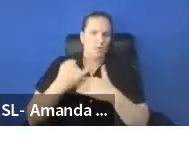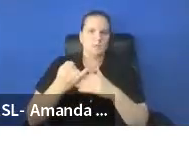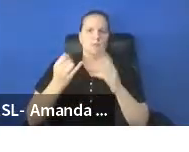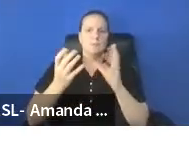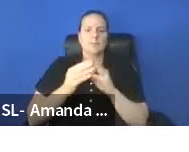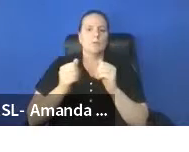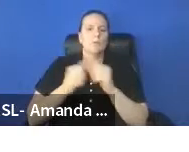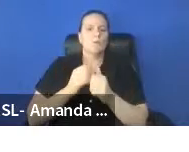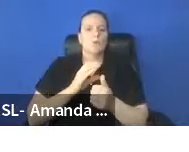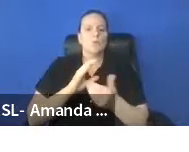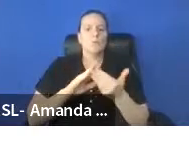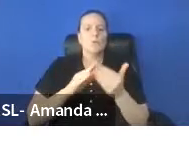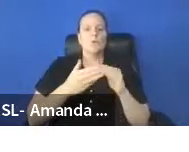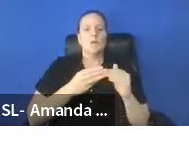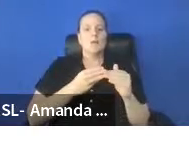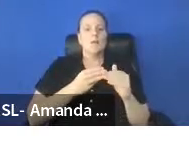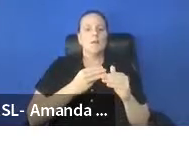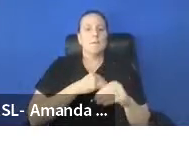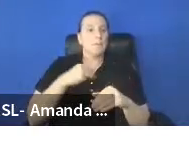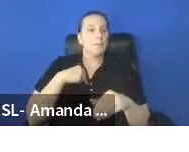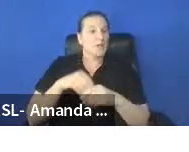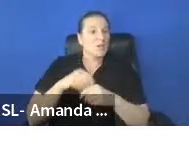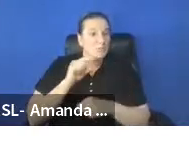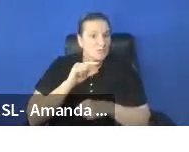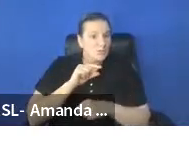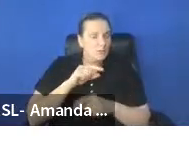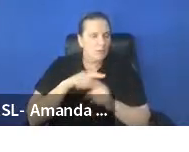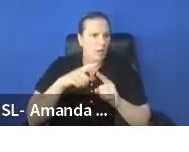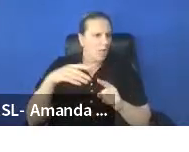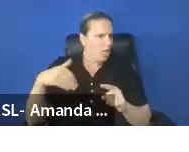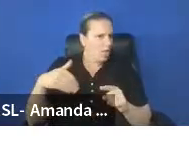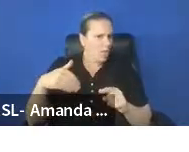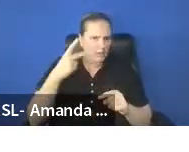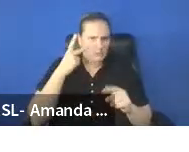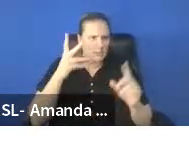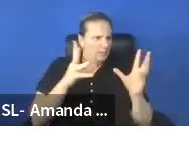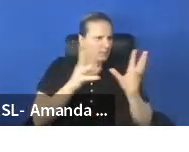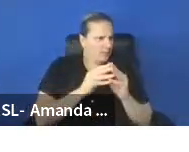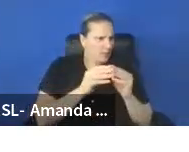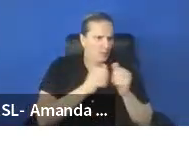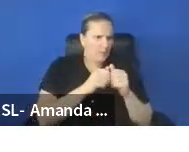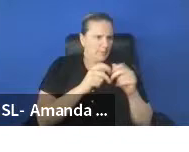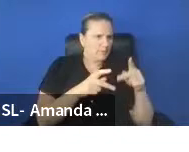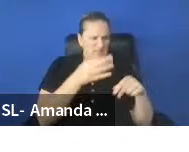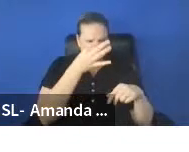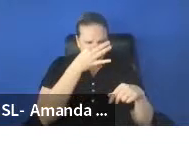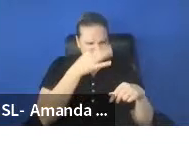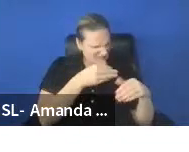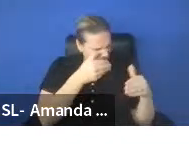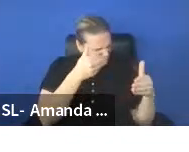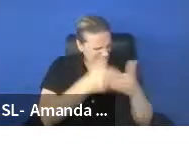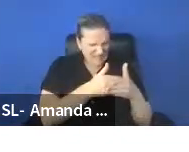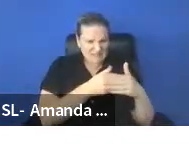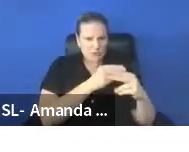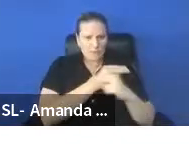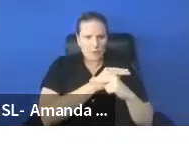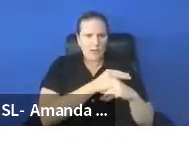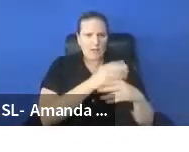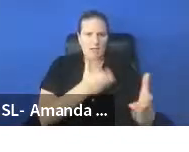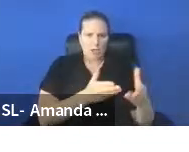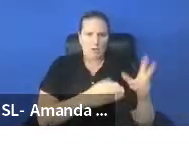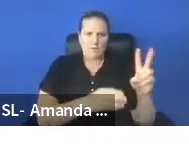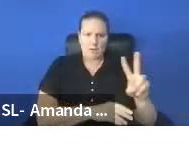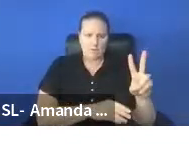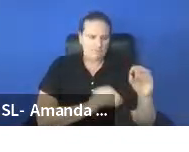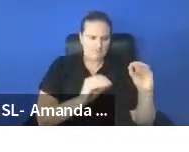community members in Gresham, but I have yet to see a single meeting with the people who live directly next to the freeway here in